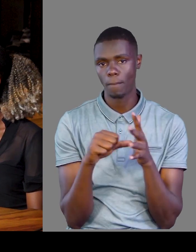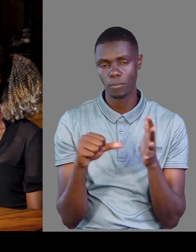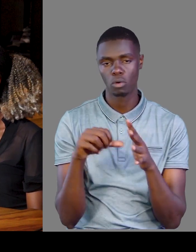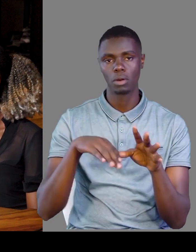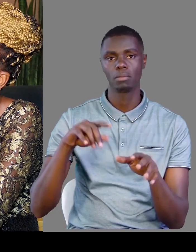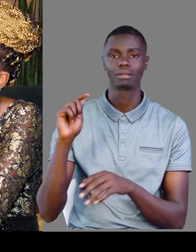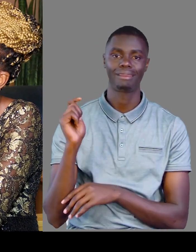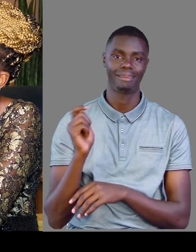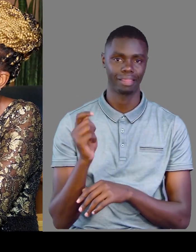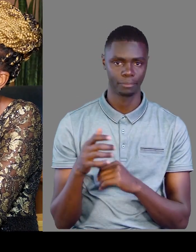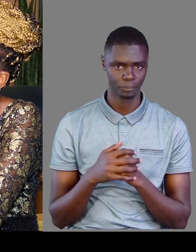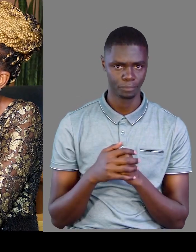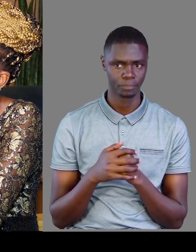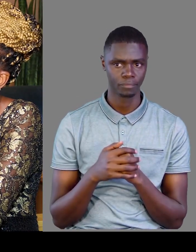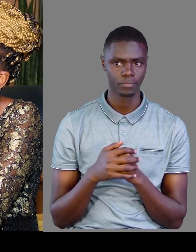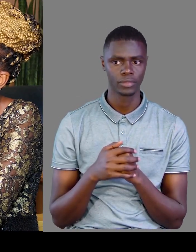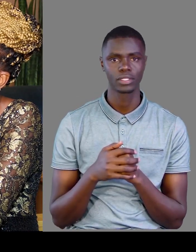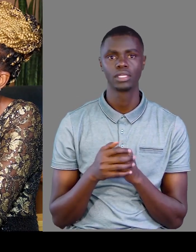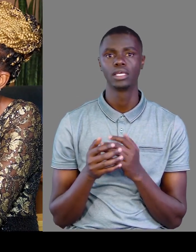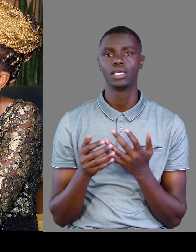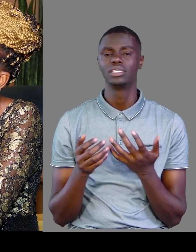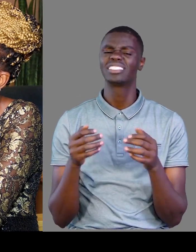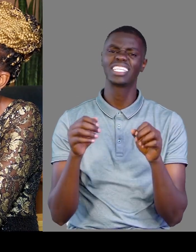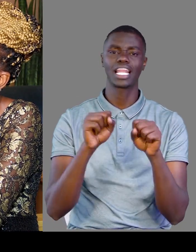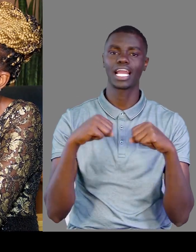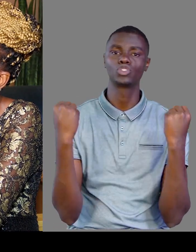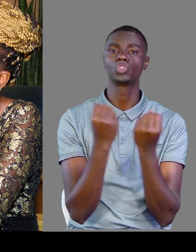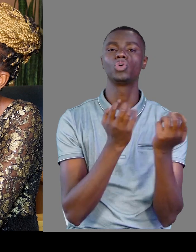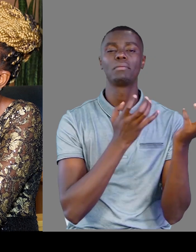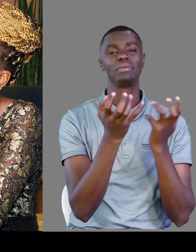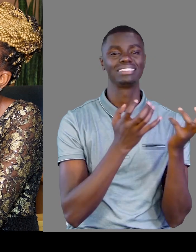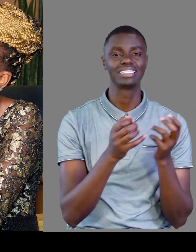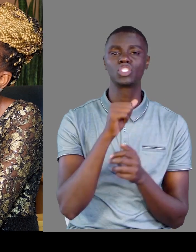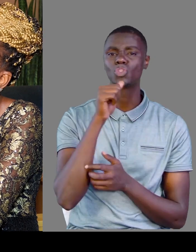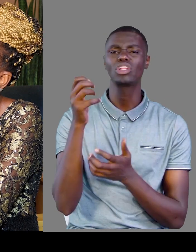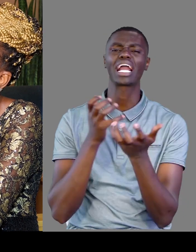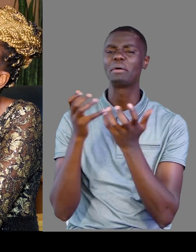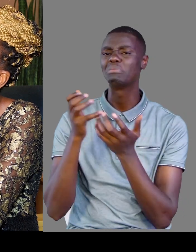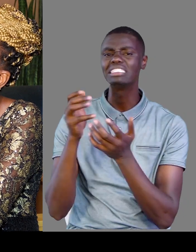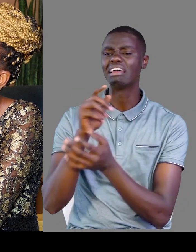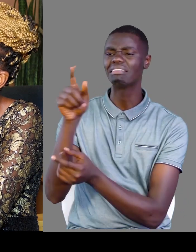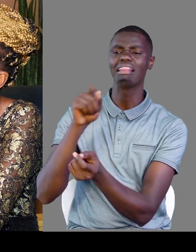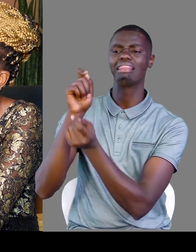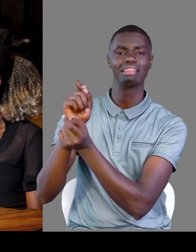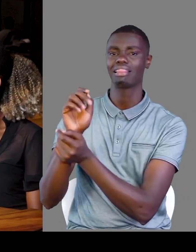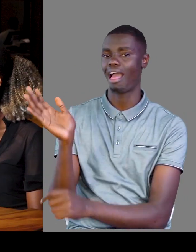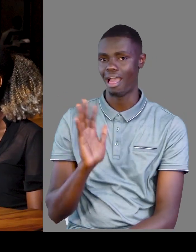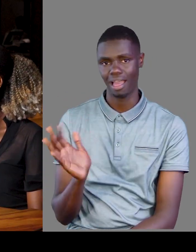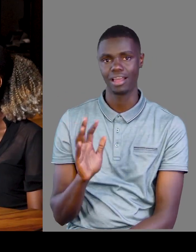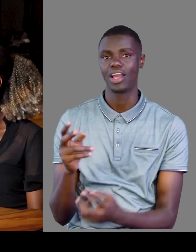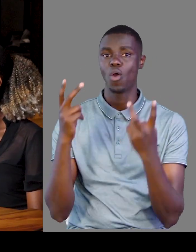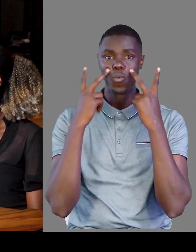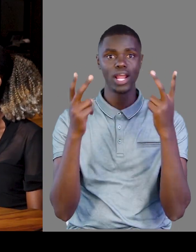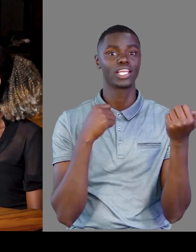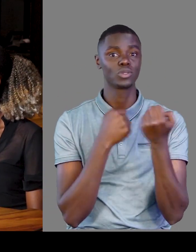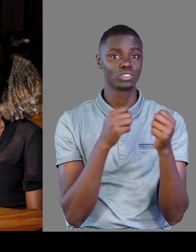social problem. So it's more like a social entrepreneur. It's not a business like. Yeah.